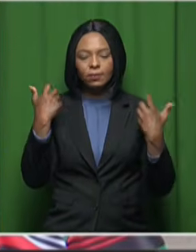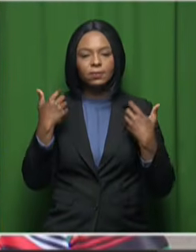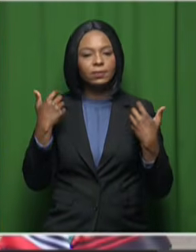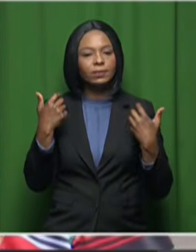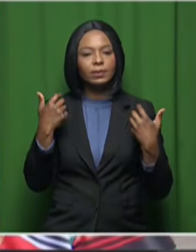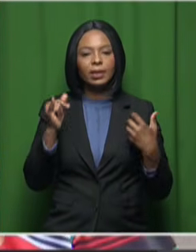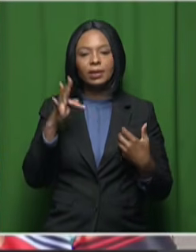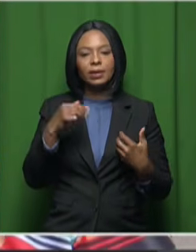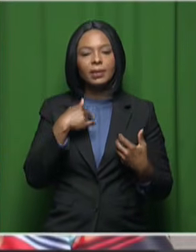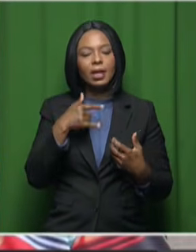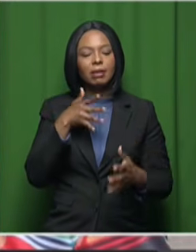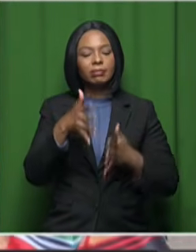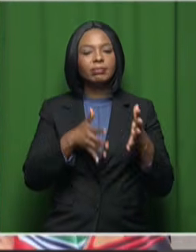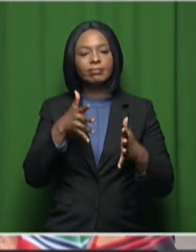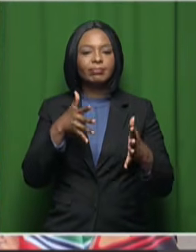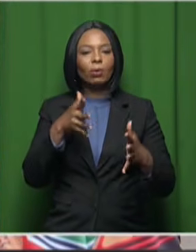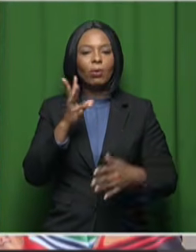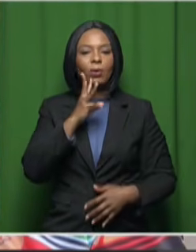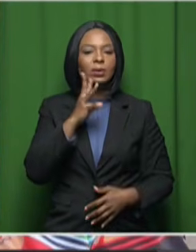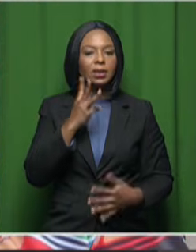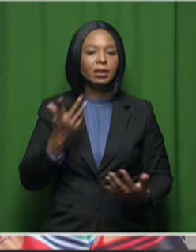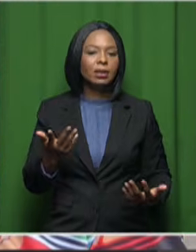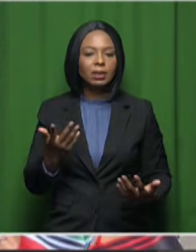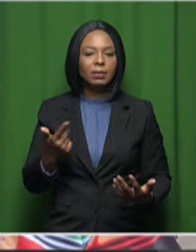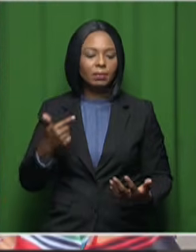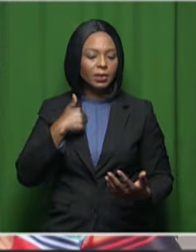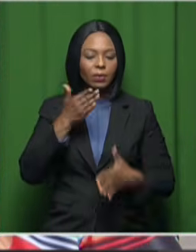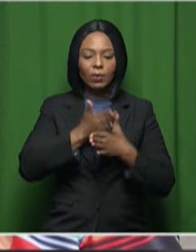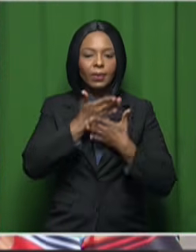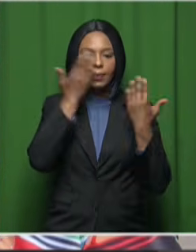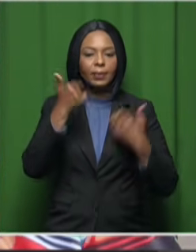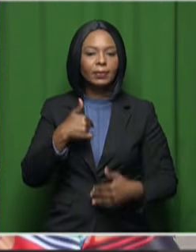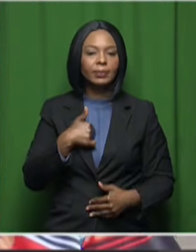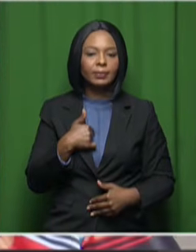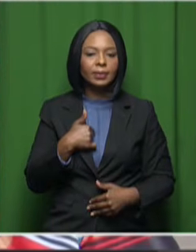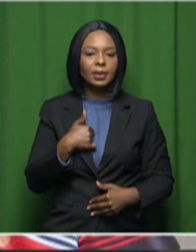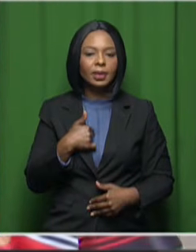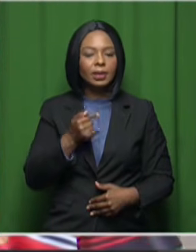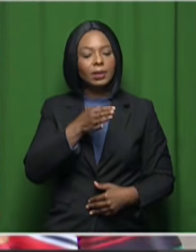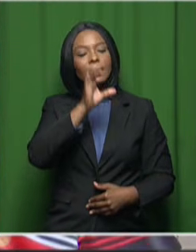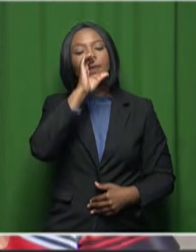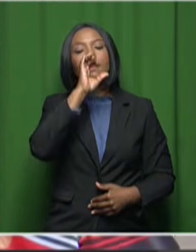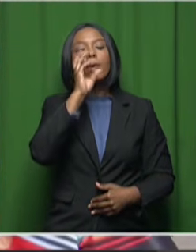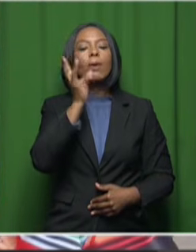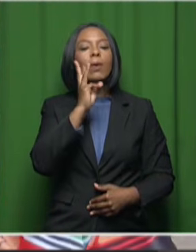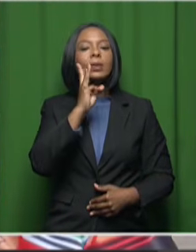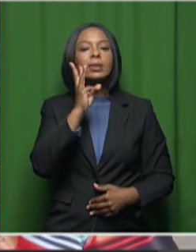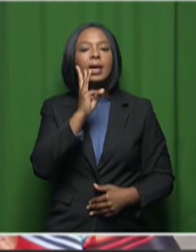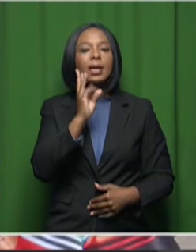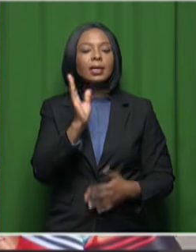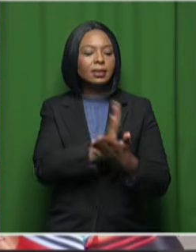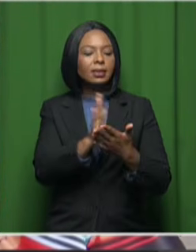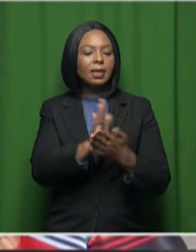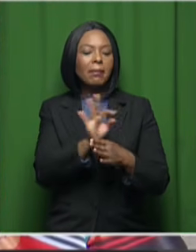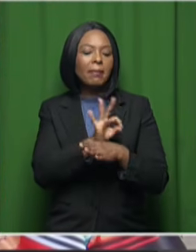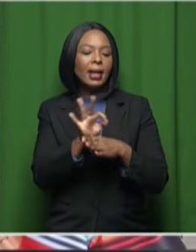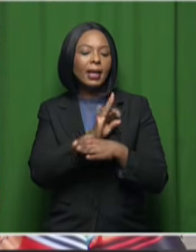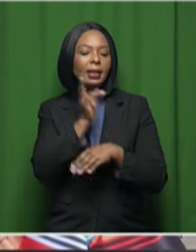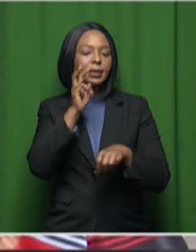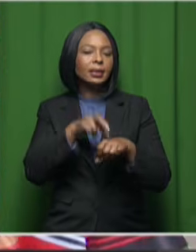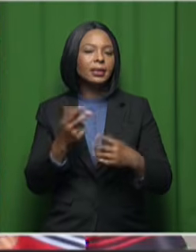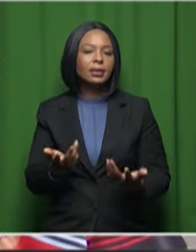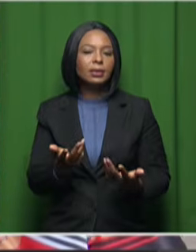water, because every time I'm not working. And then when I must drink water, I must make a plan how I must get